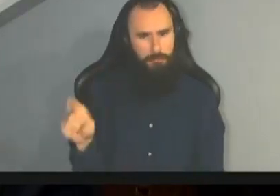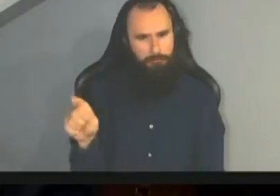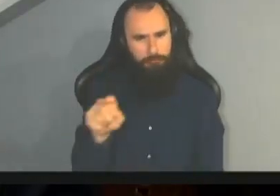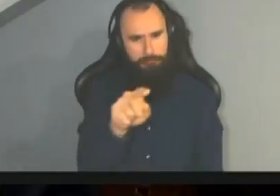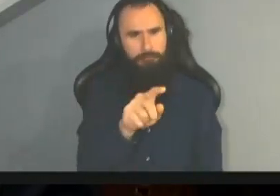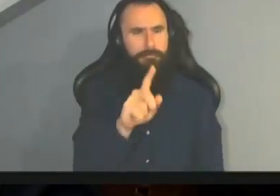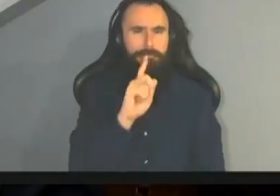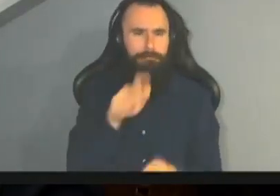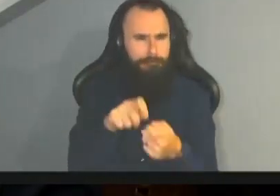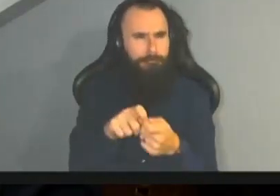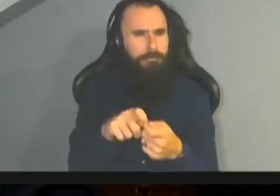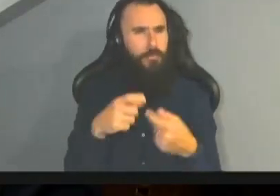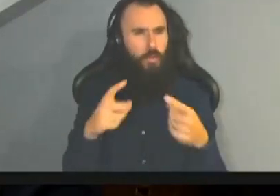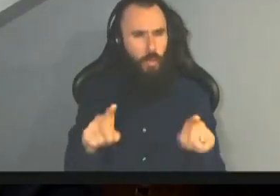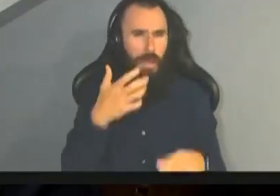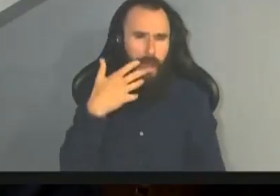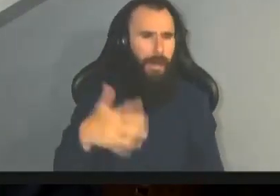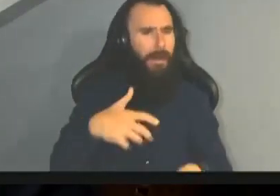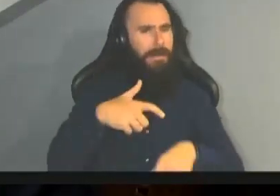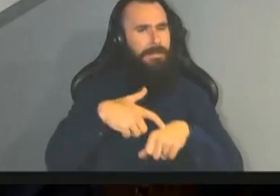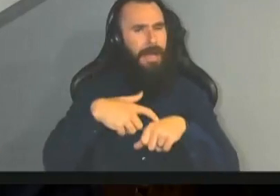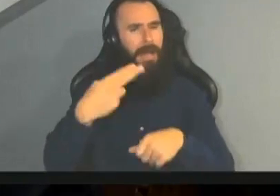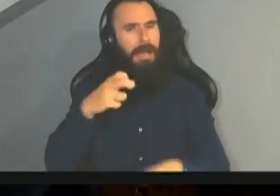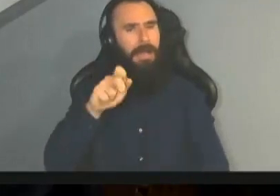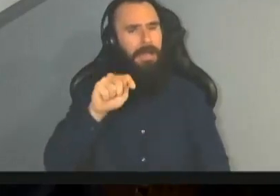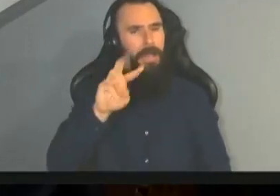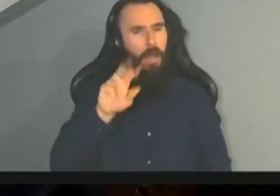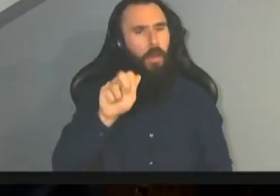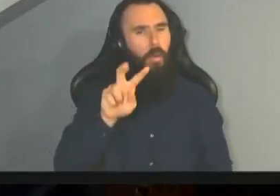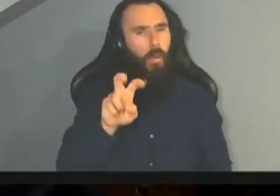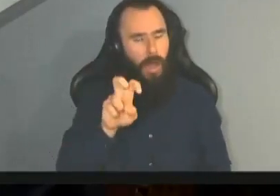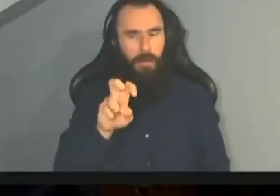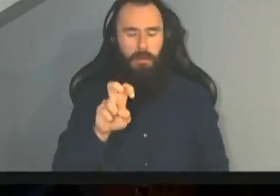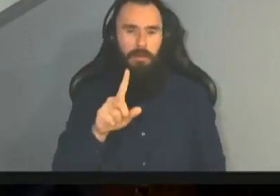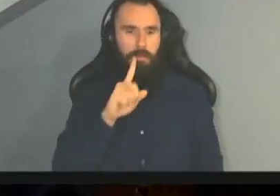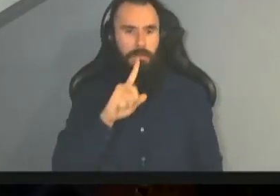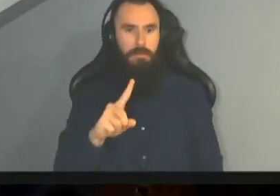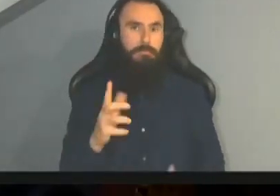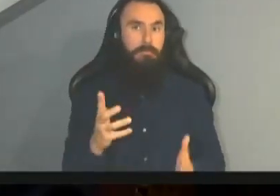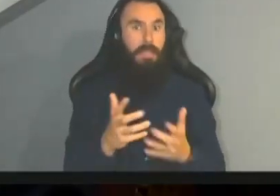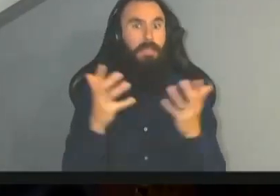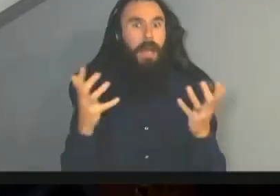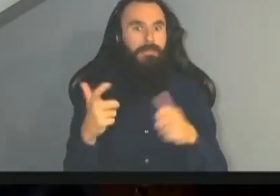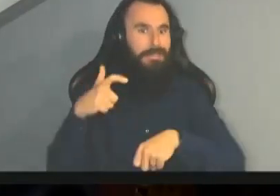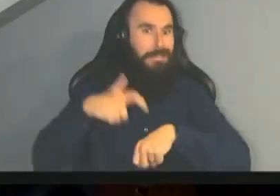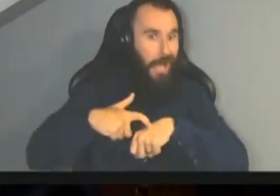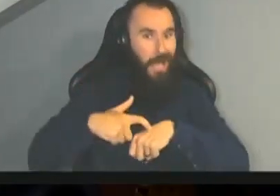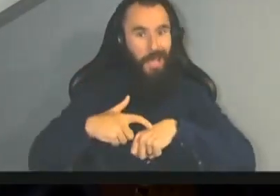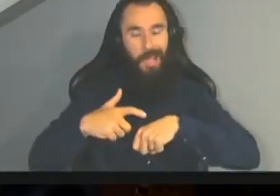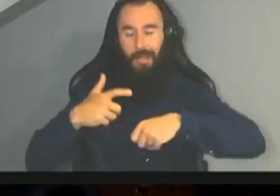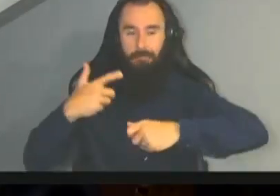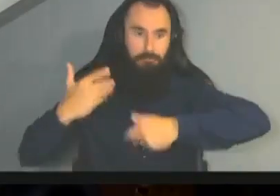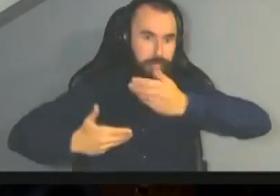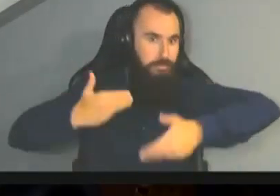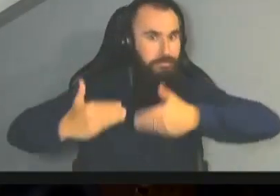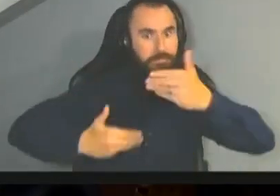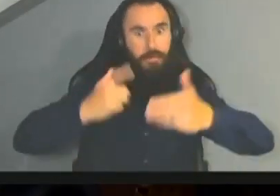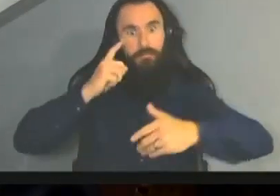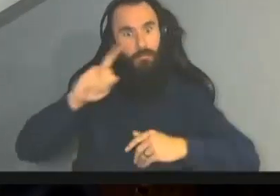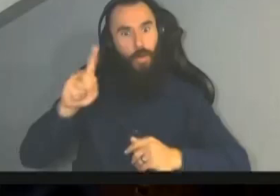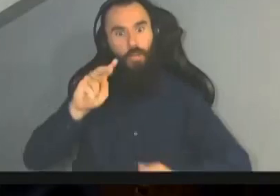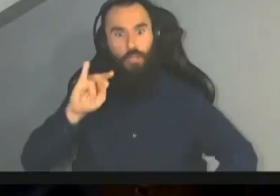particularly in a heat wave, there was a lot of additional time built into the process for zoning